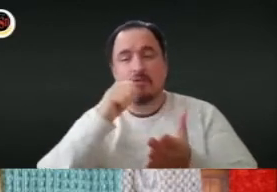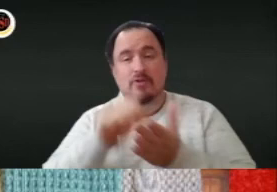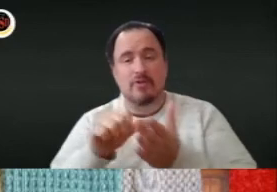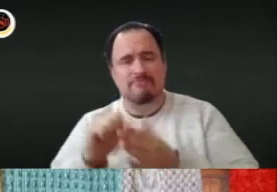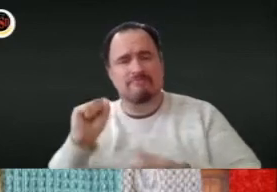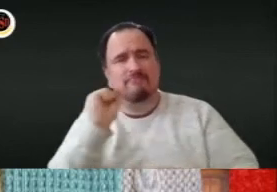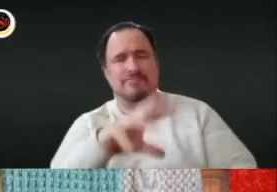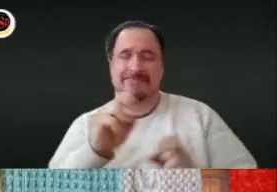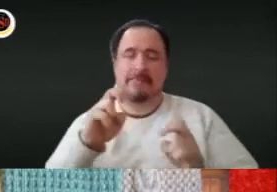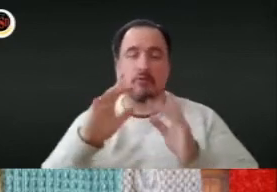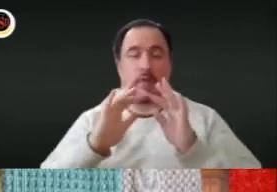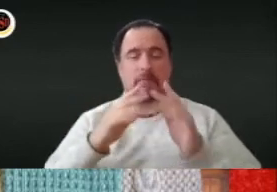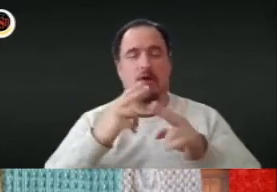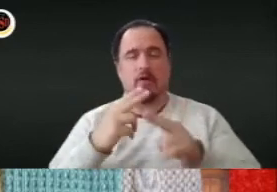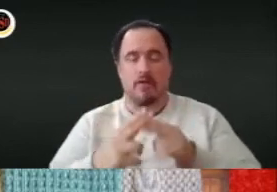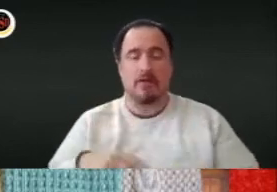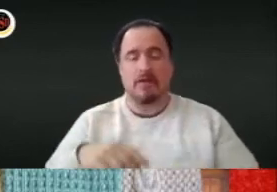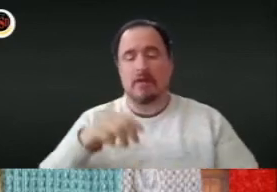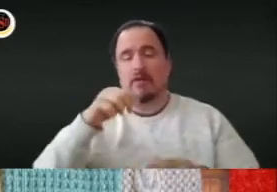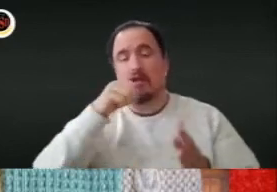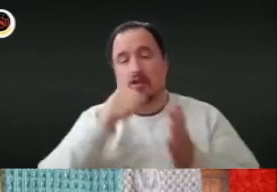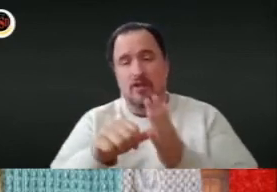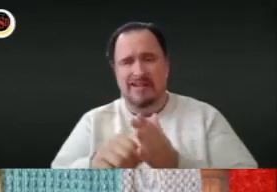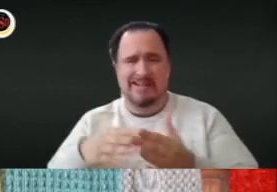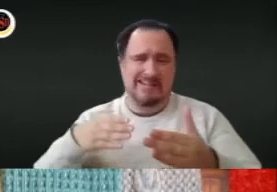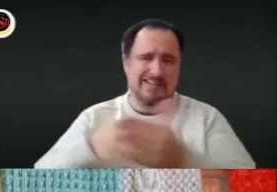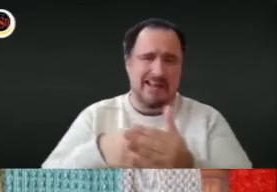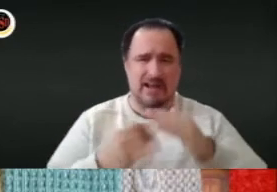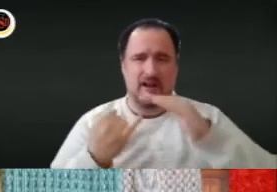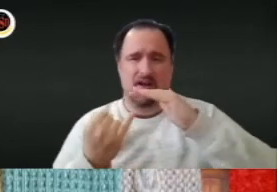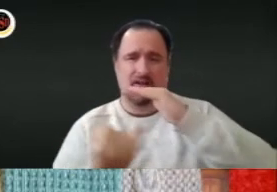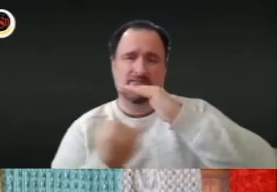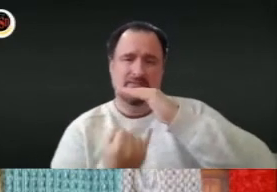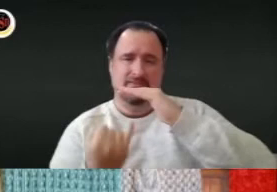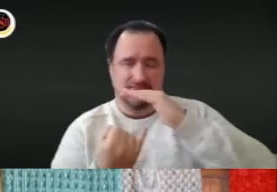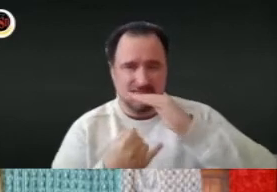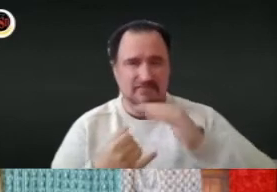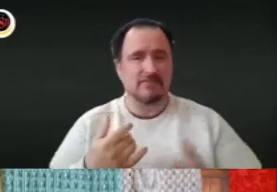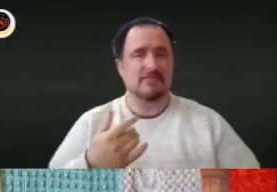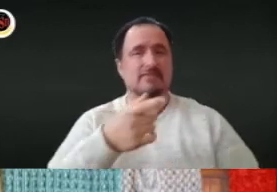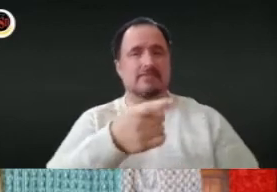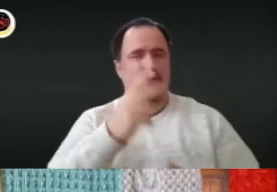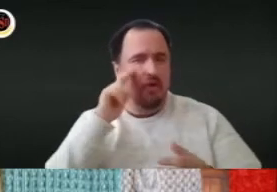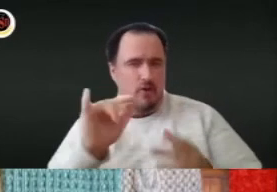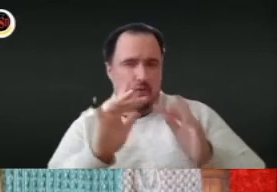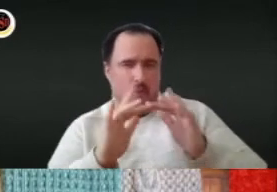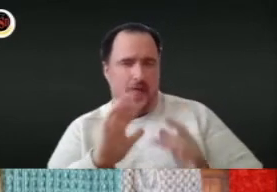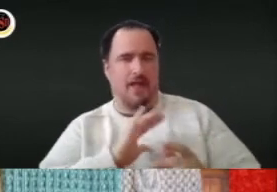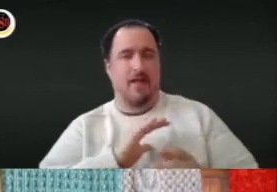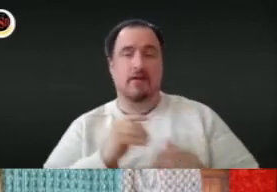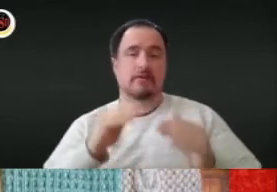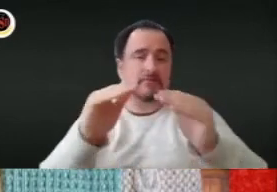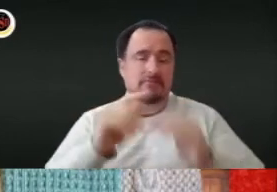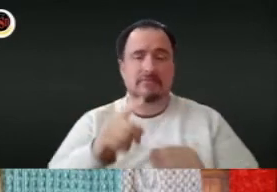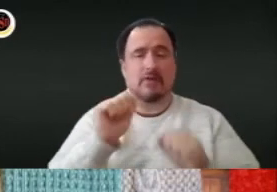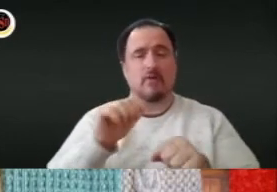of not in-person jobs. You can write a letter to an isolated community member or